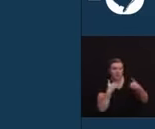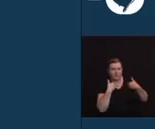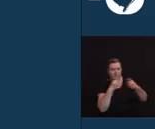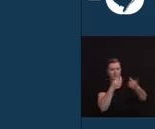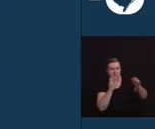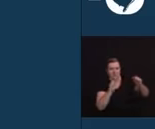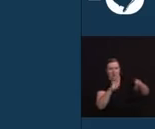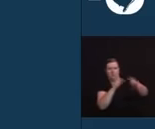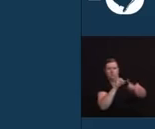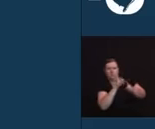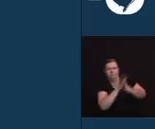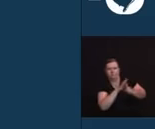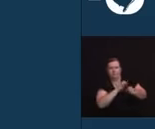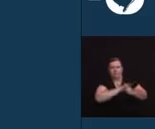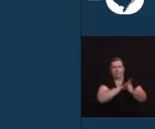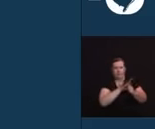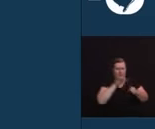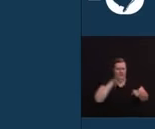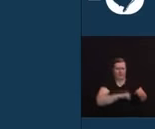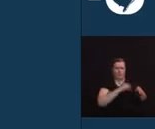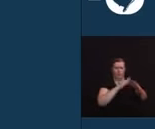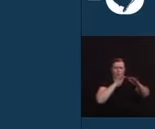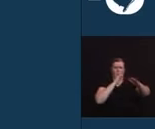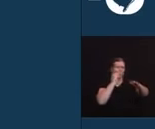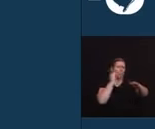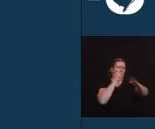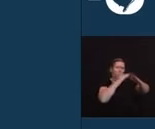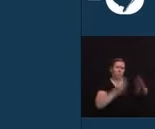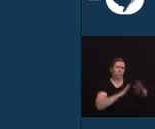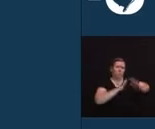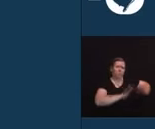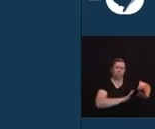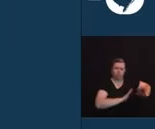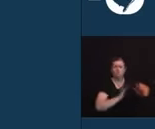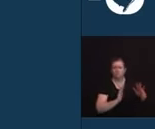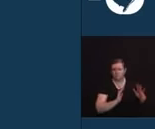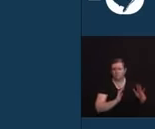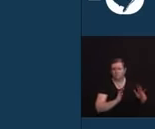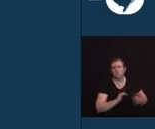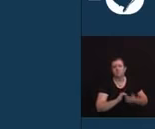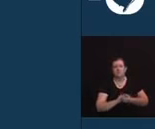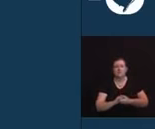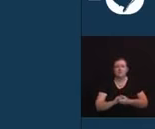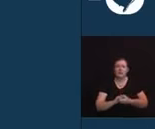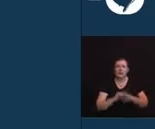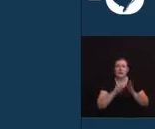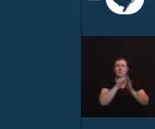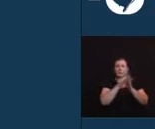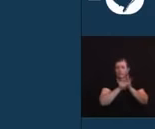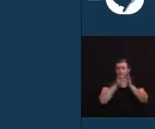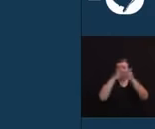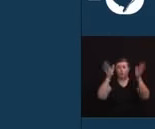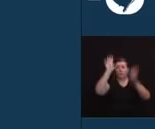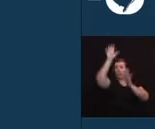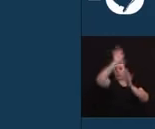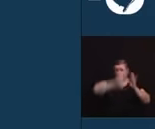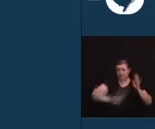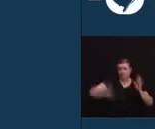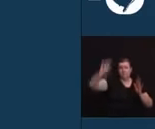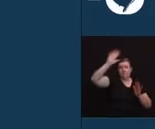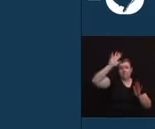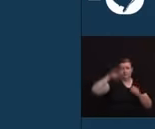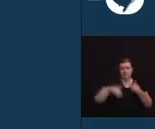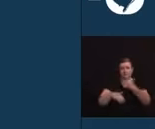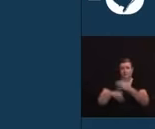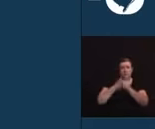spreader. Statewide, and this is a little bit of an eye chart, but we'll walk you through it. We are working on building capacity so that every